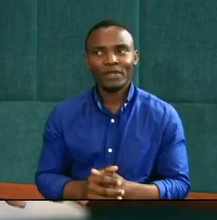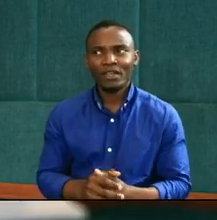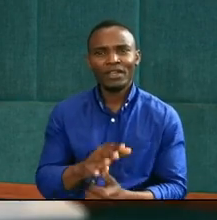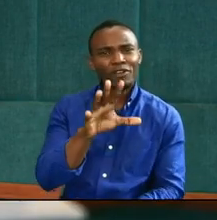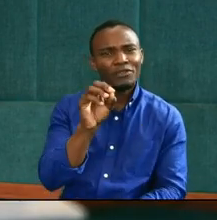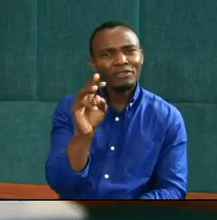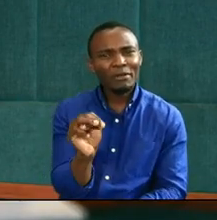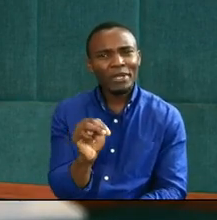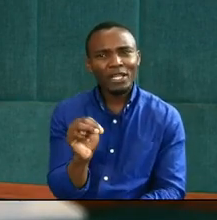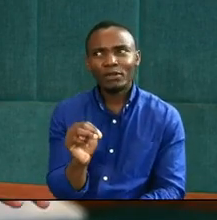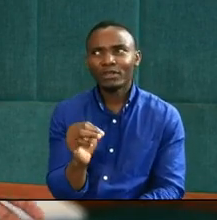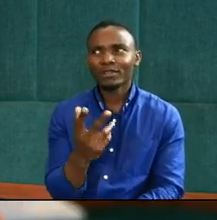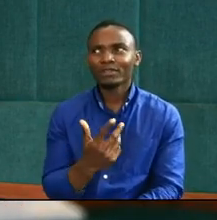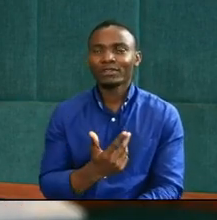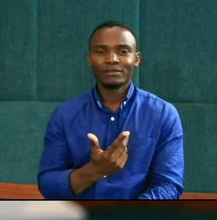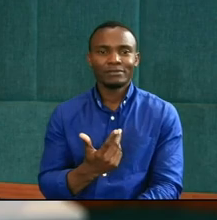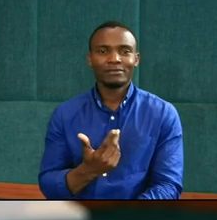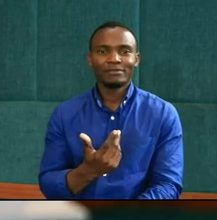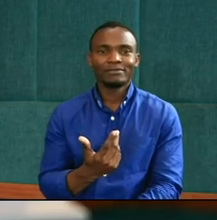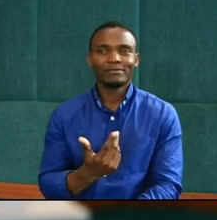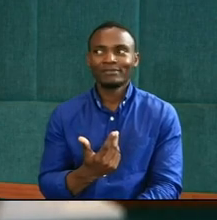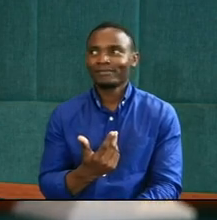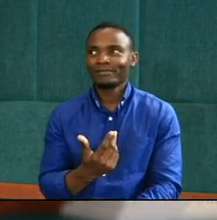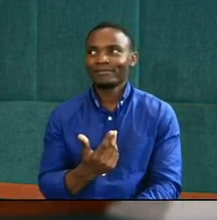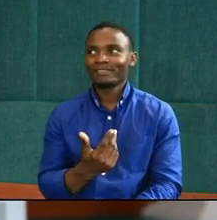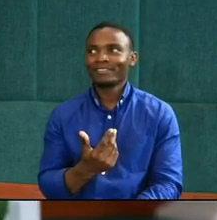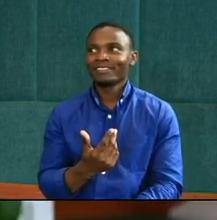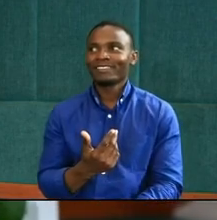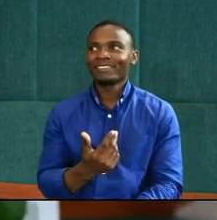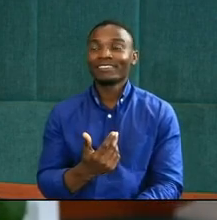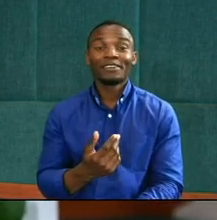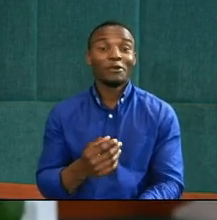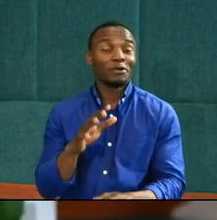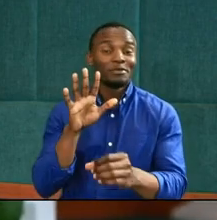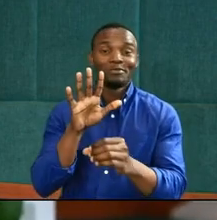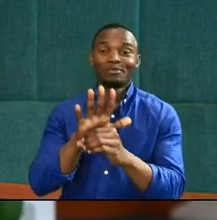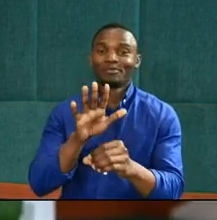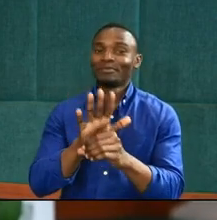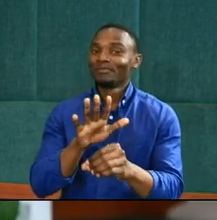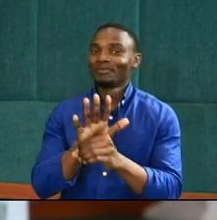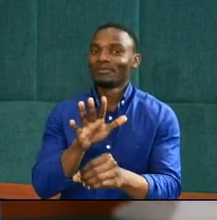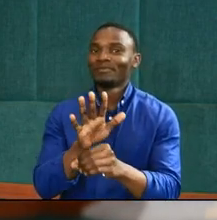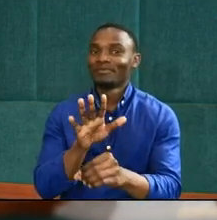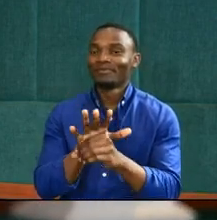50 million? Whoa. That's a lot of people.